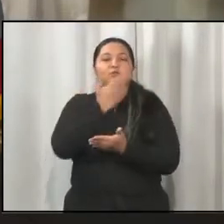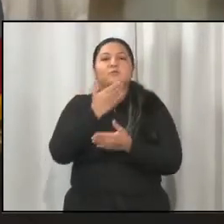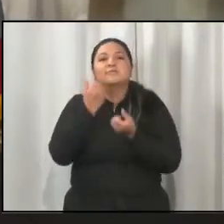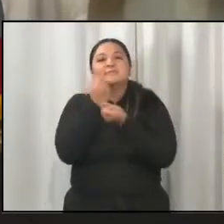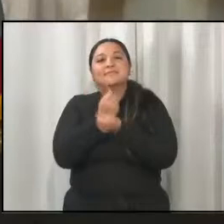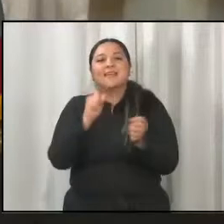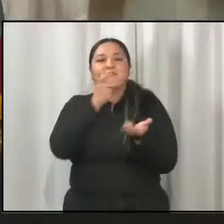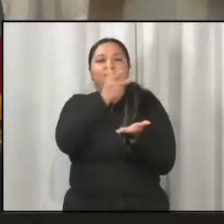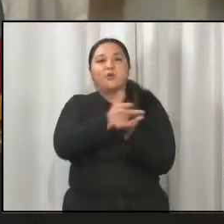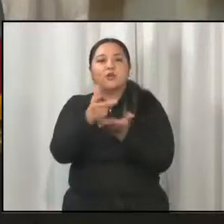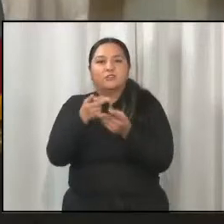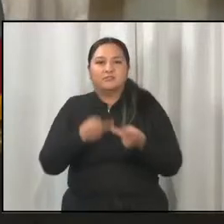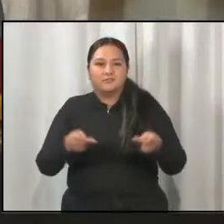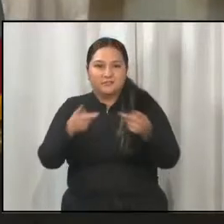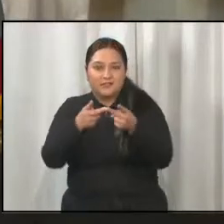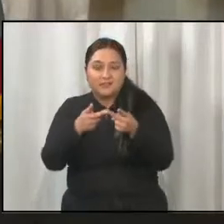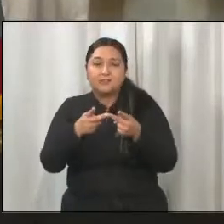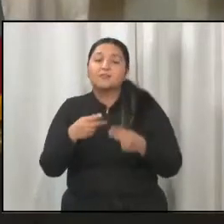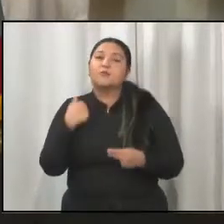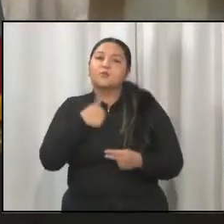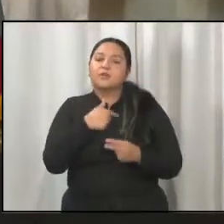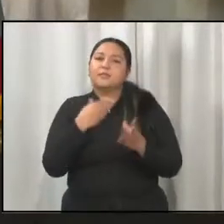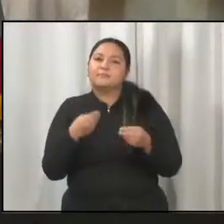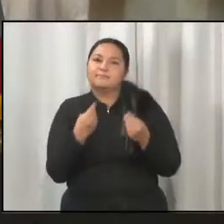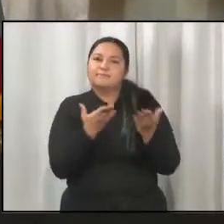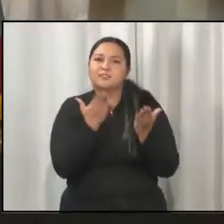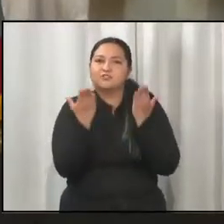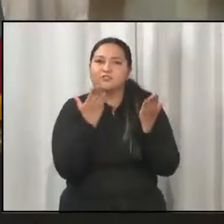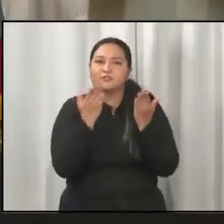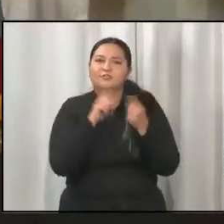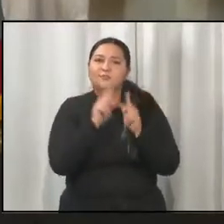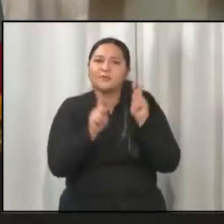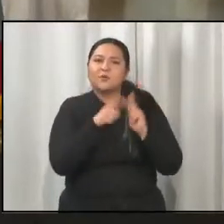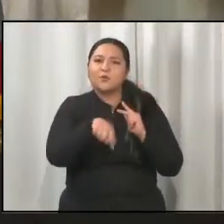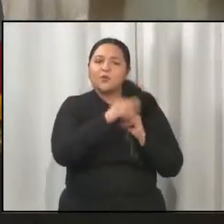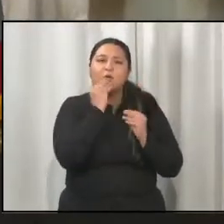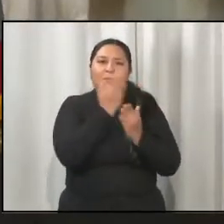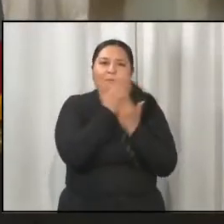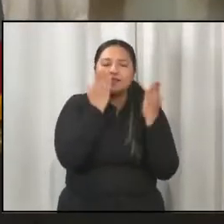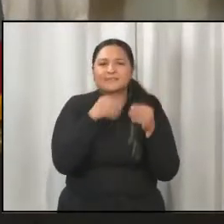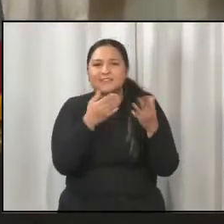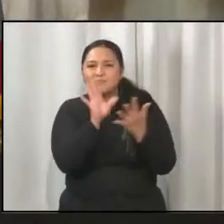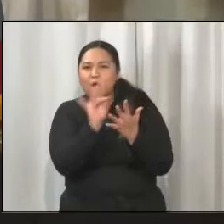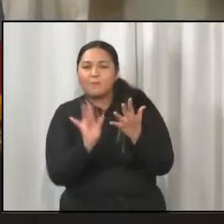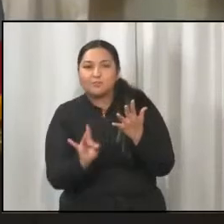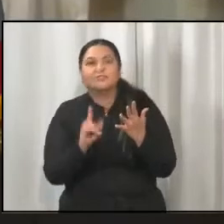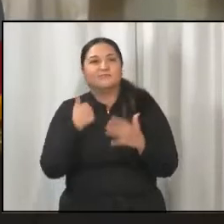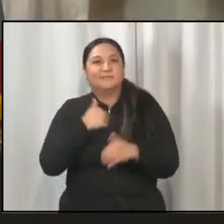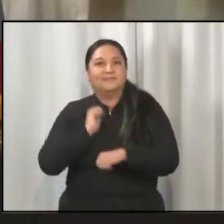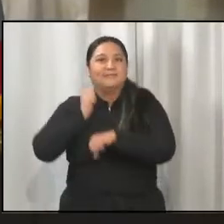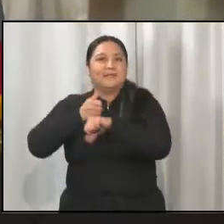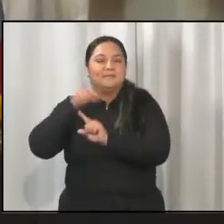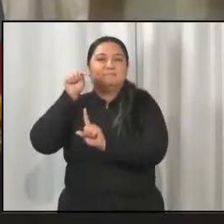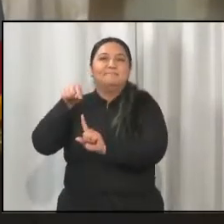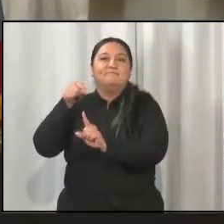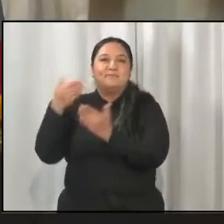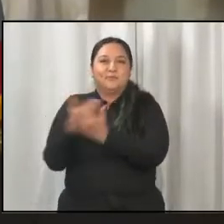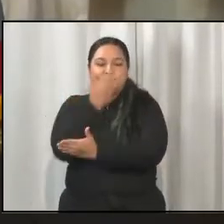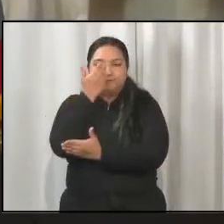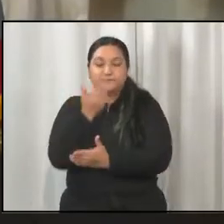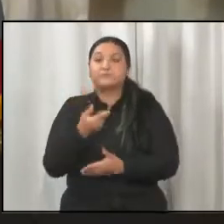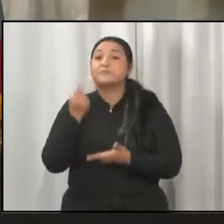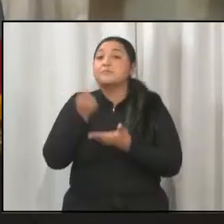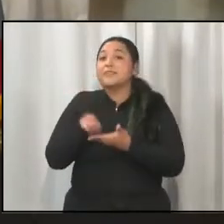link people experiencing homelessness with services and more stable housing options. Now, last week we shared the Long